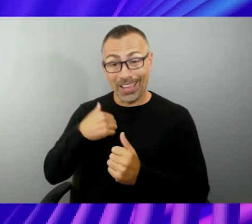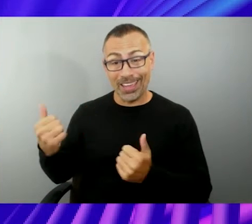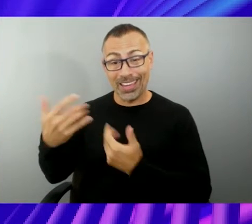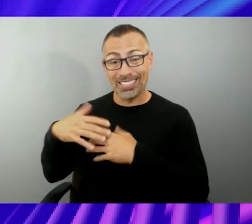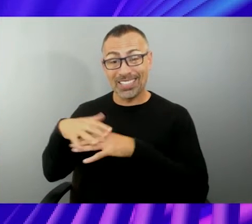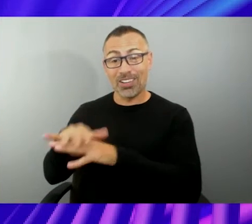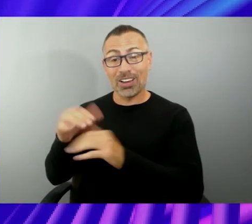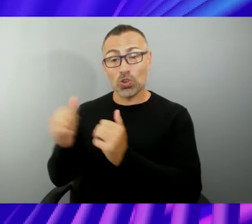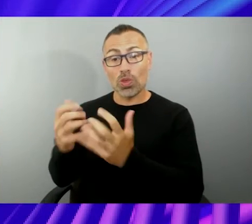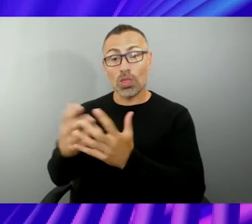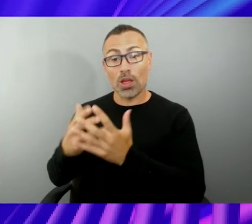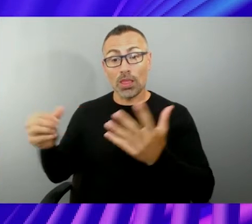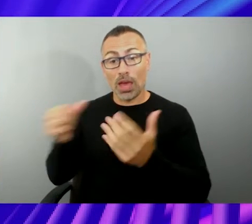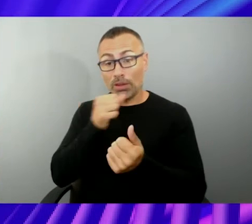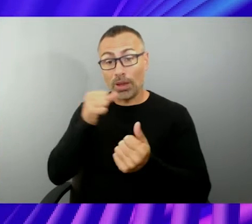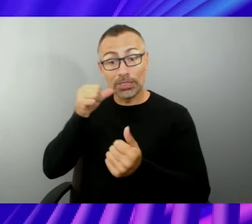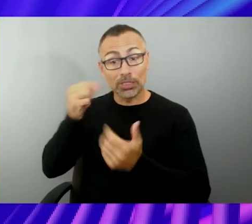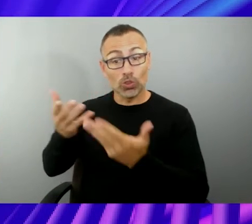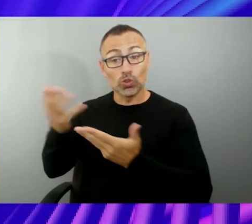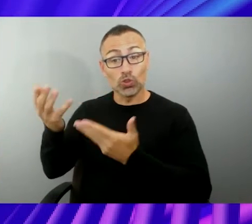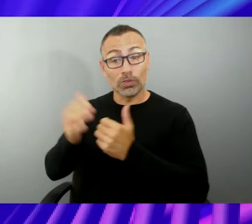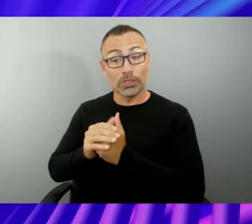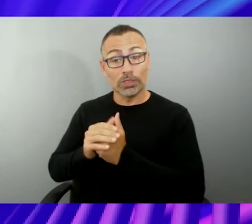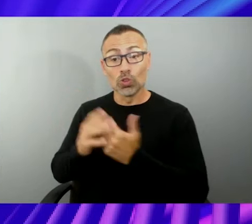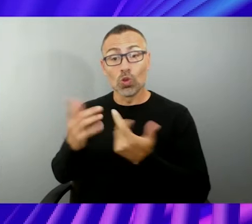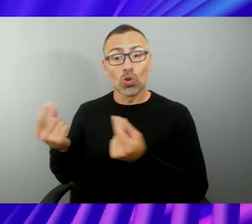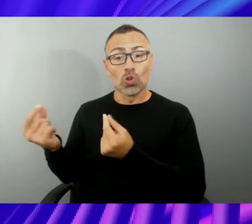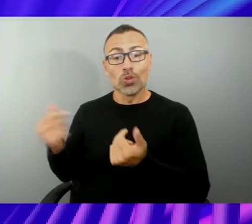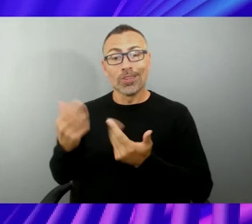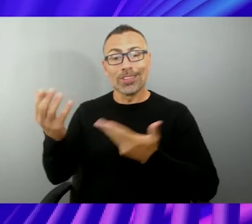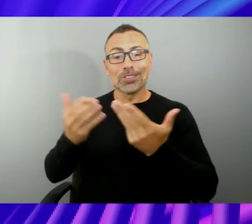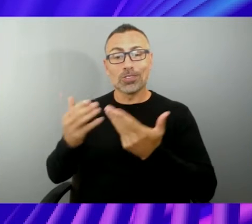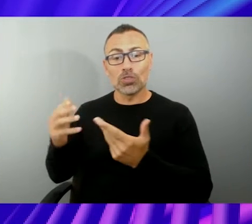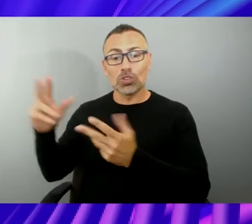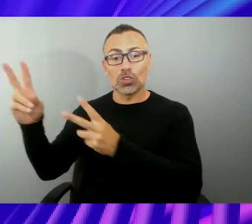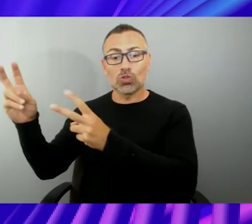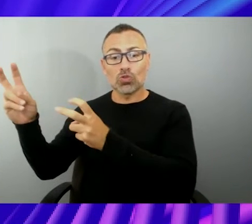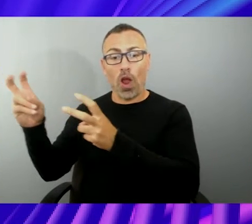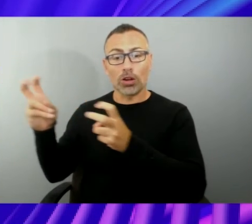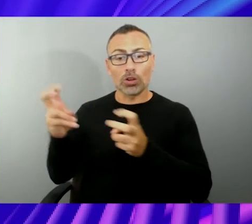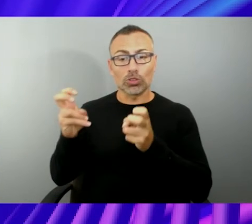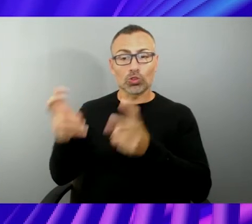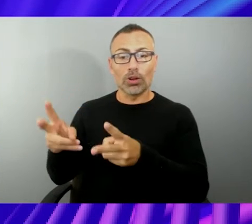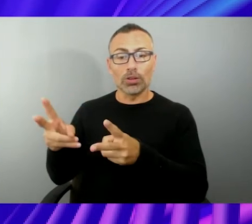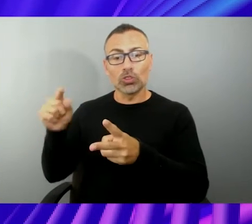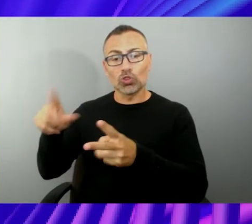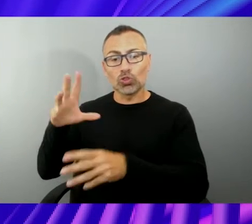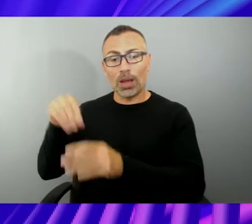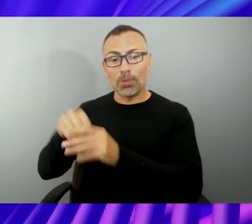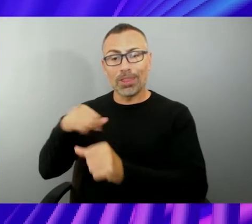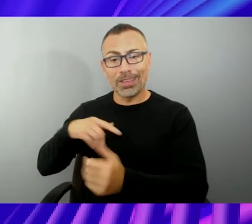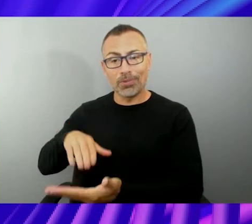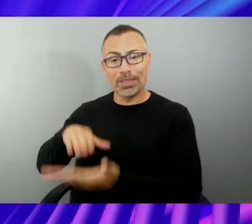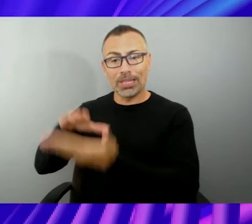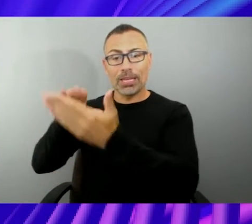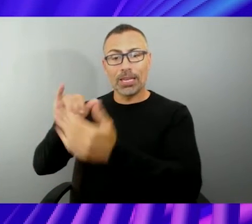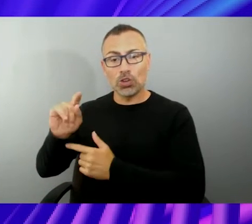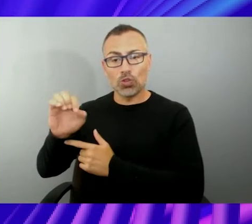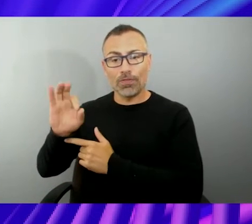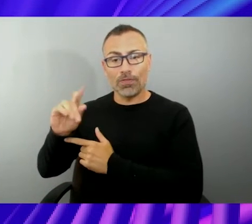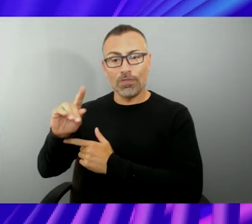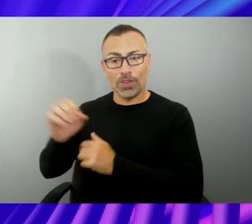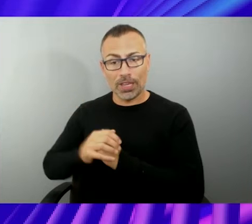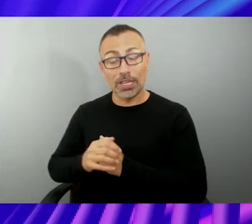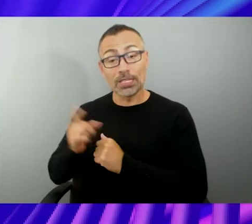Amazon services. So you can just drag and drop the service into the visual interface, and with very minimal code, you can